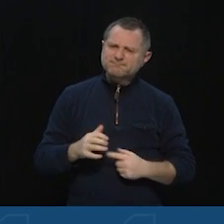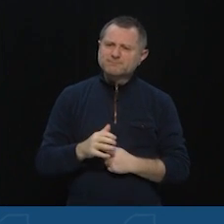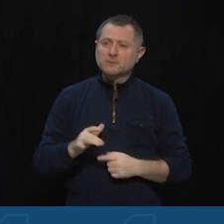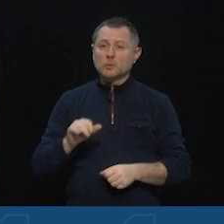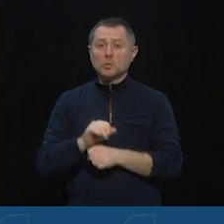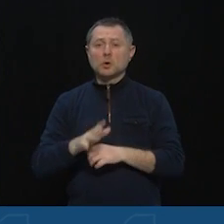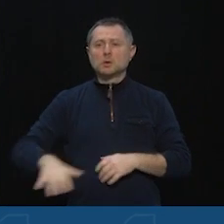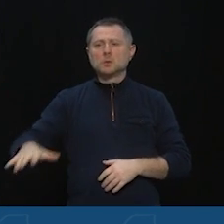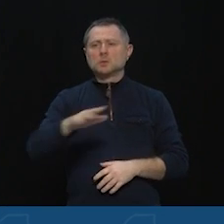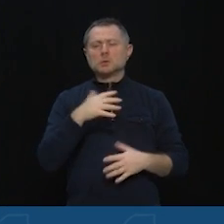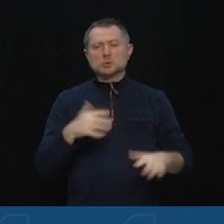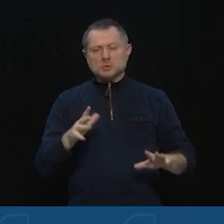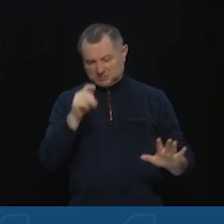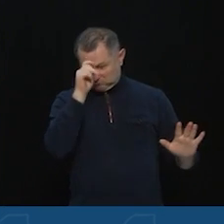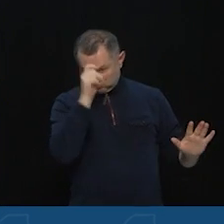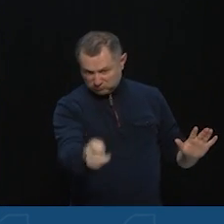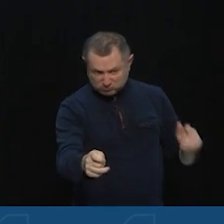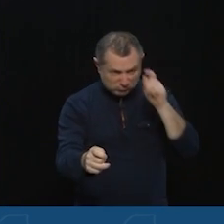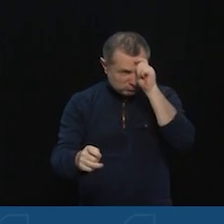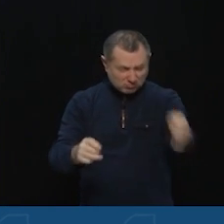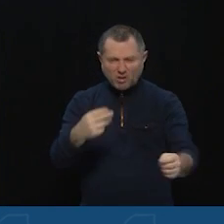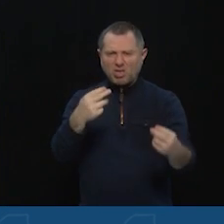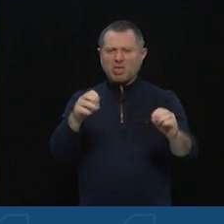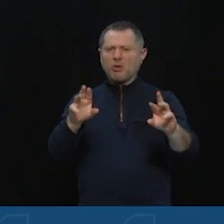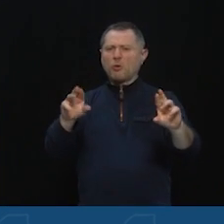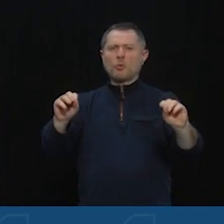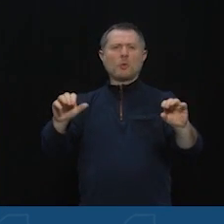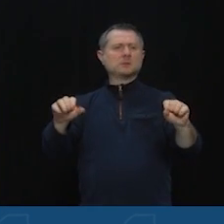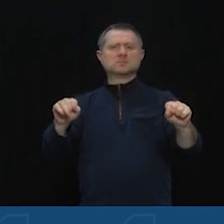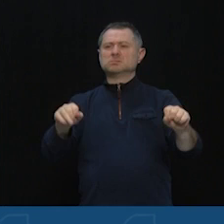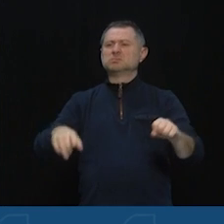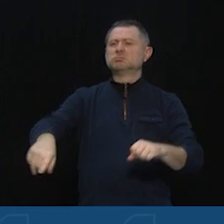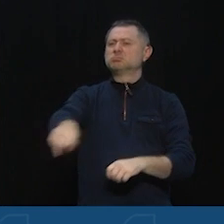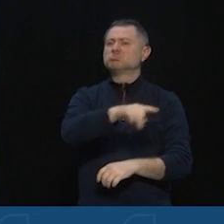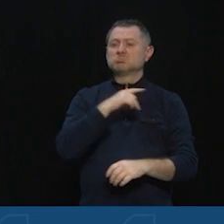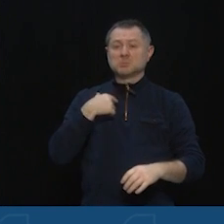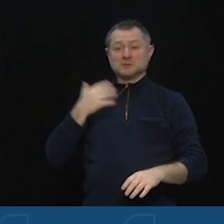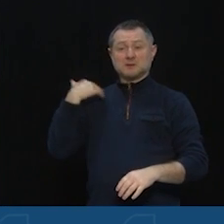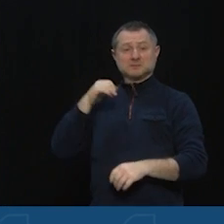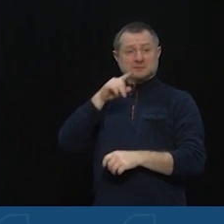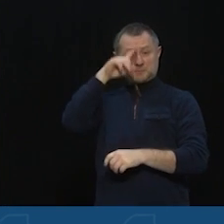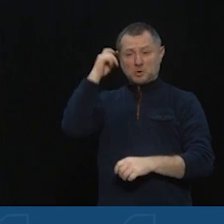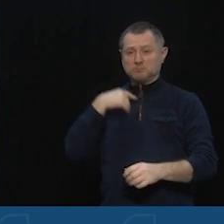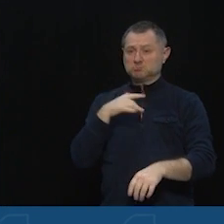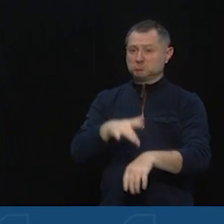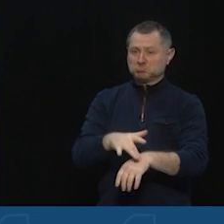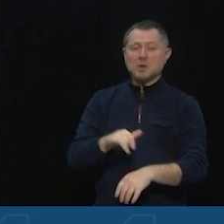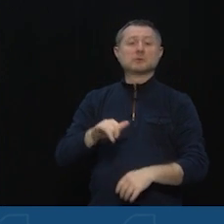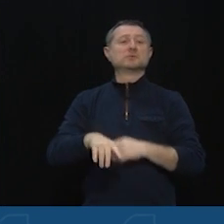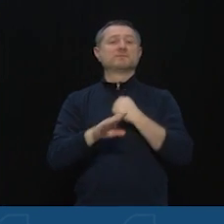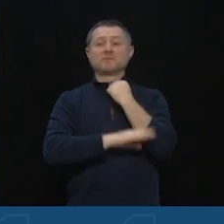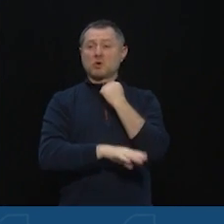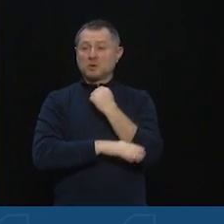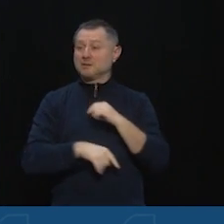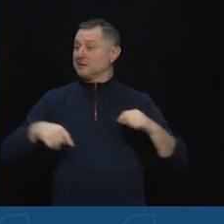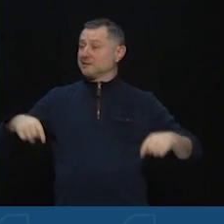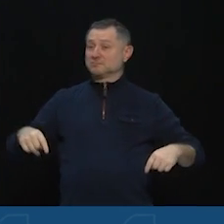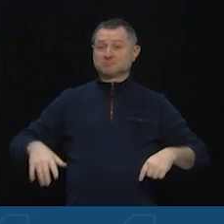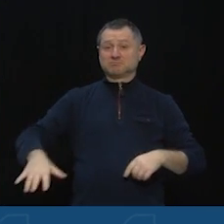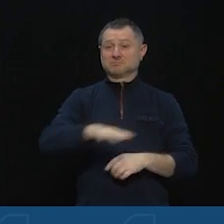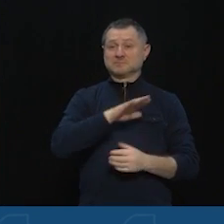pandemic. We toured last summer. I was here again in the fall, and it was Wadsworth that allowed us to identify and